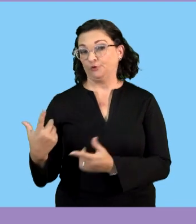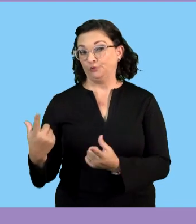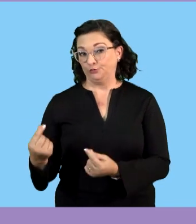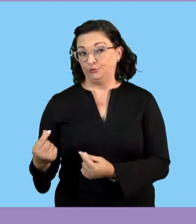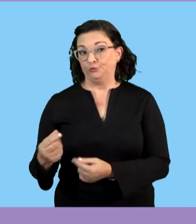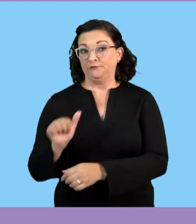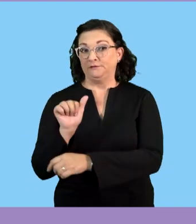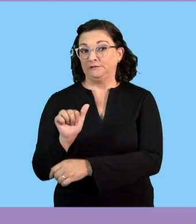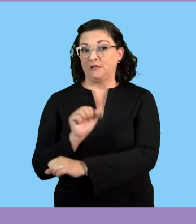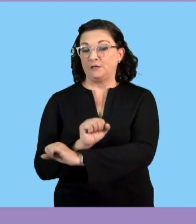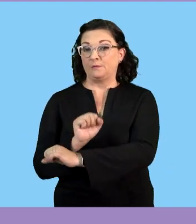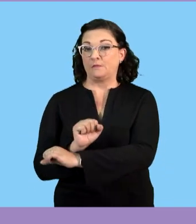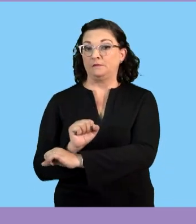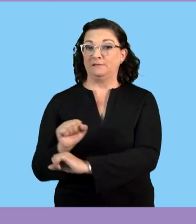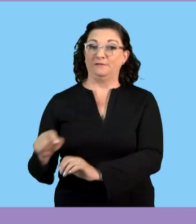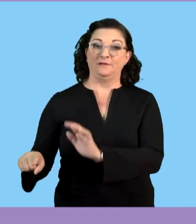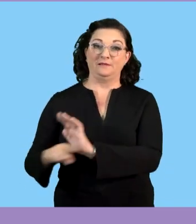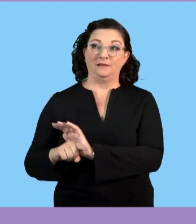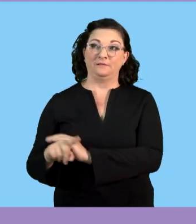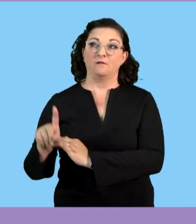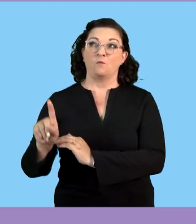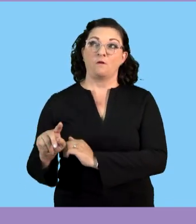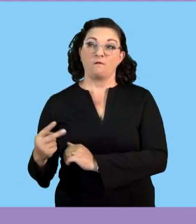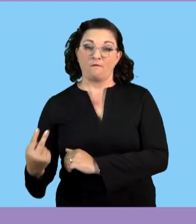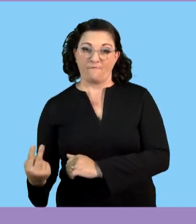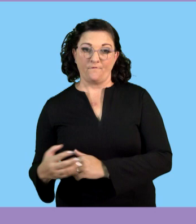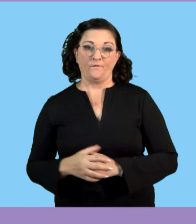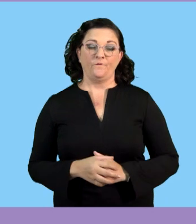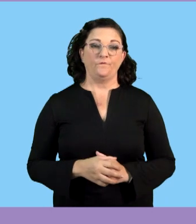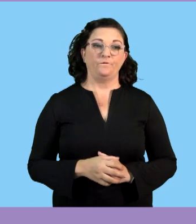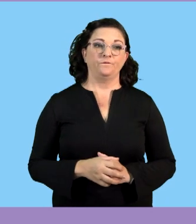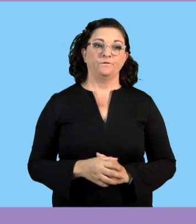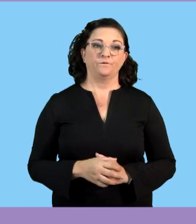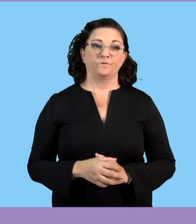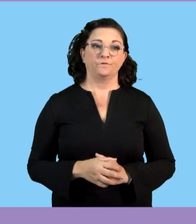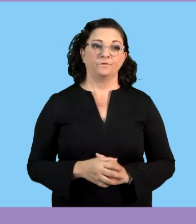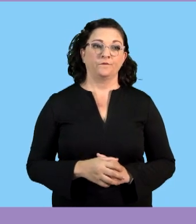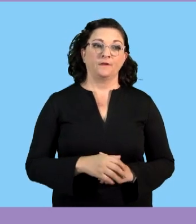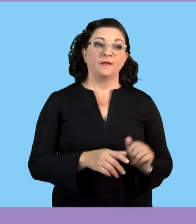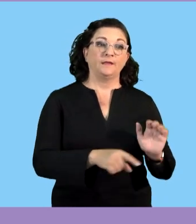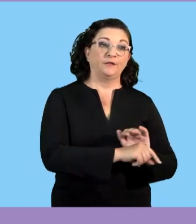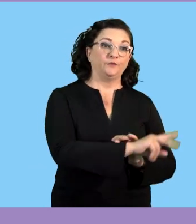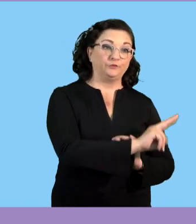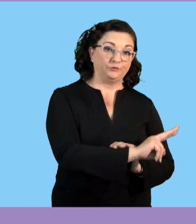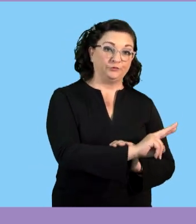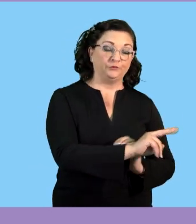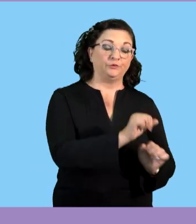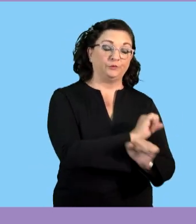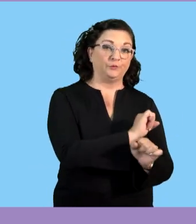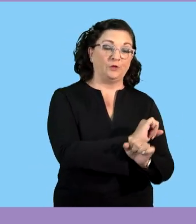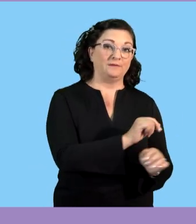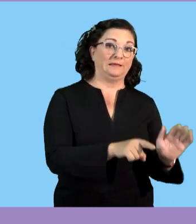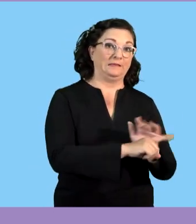on the right-hand side, where we are going to multiply with a negative 1/2. A negative 2 multiplied by a negative